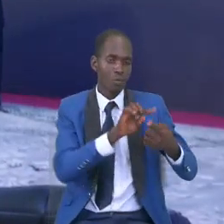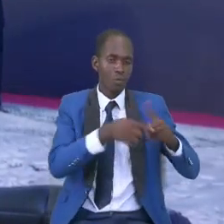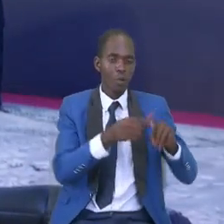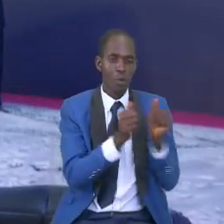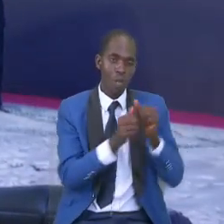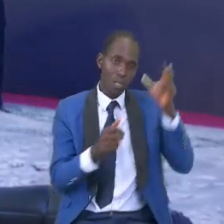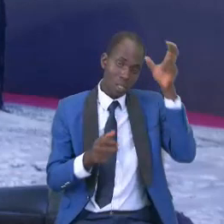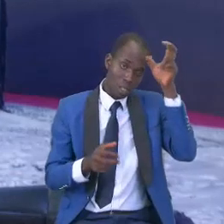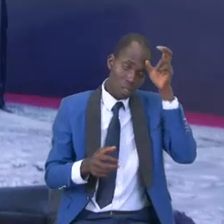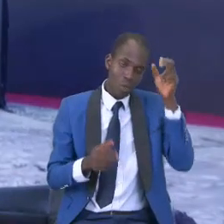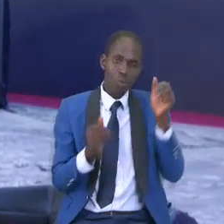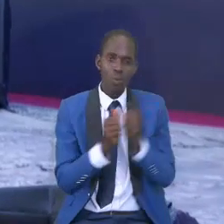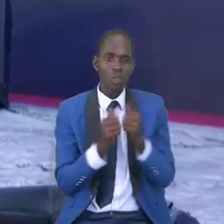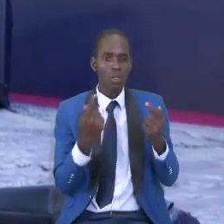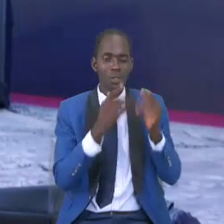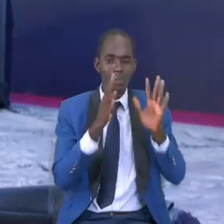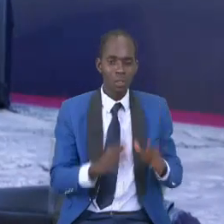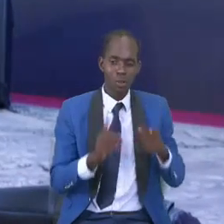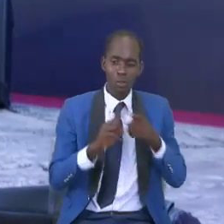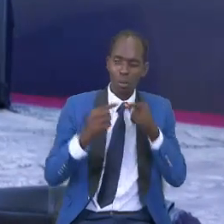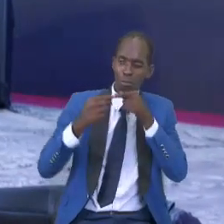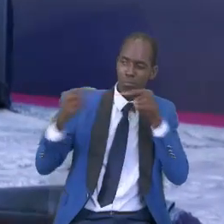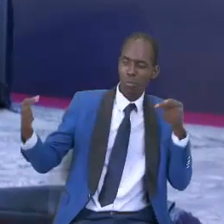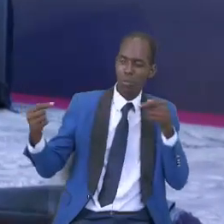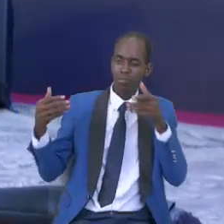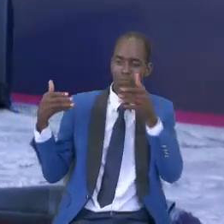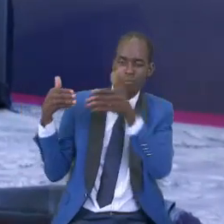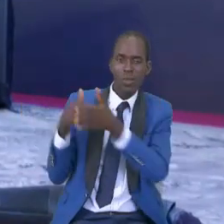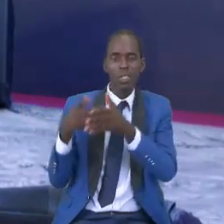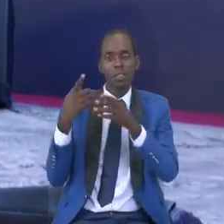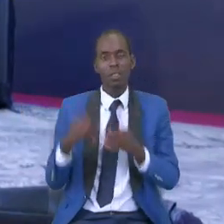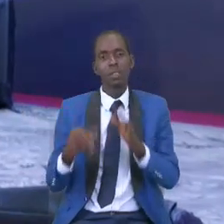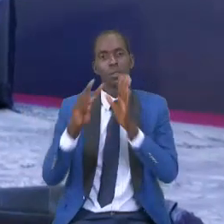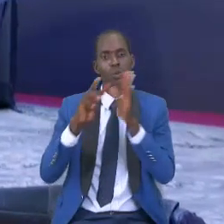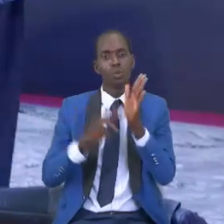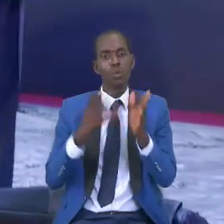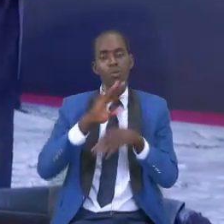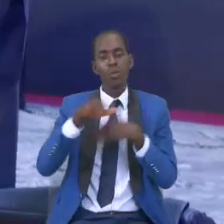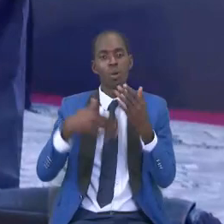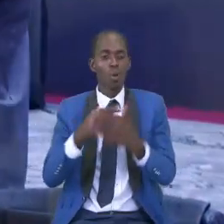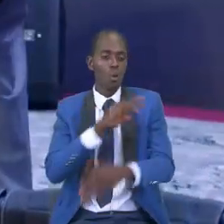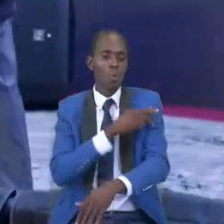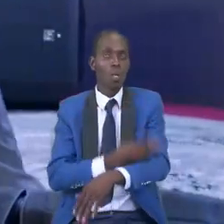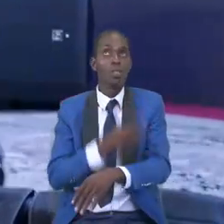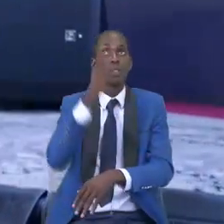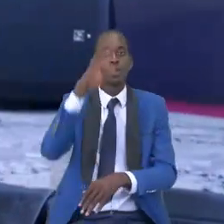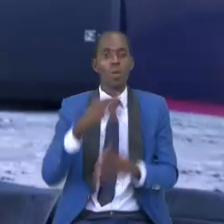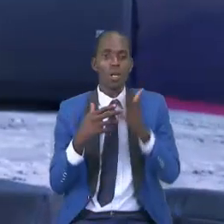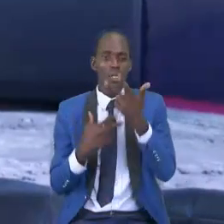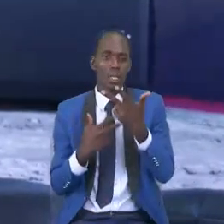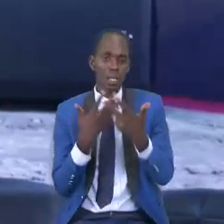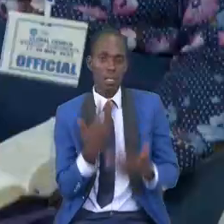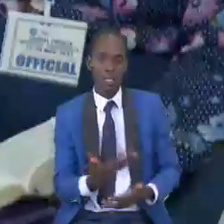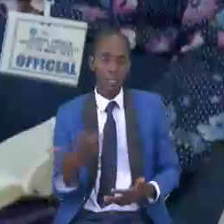to thwart, to oppose, to run against the will of the Almighty God. Three things we're looking at very quickly